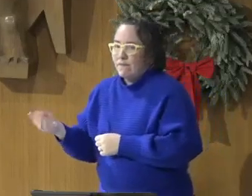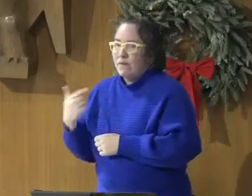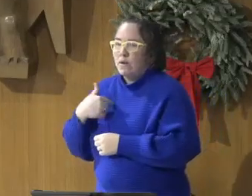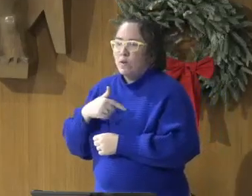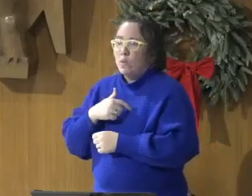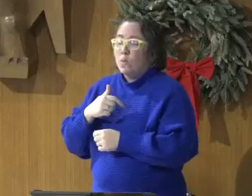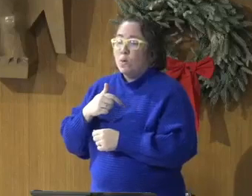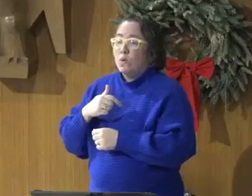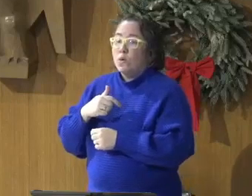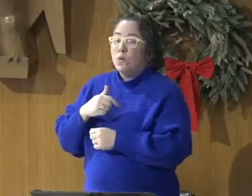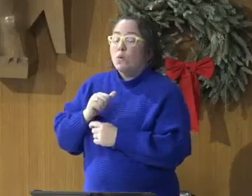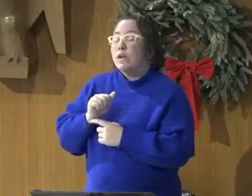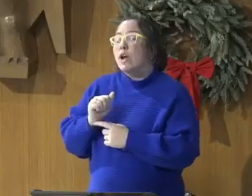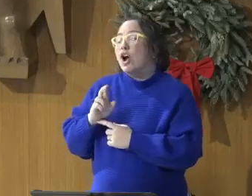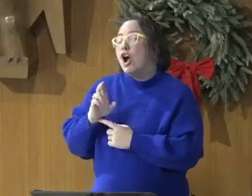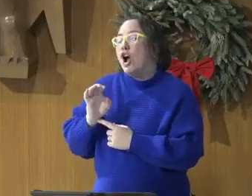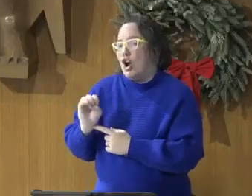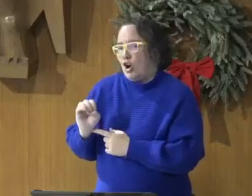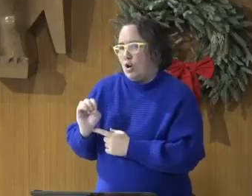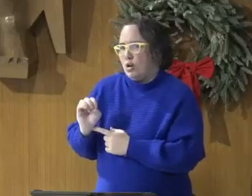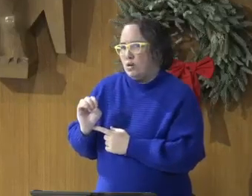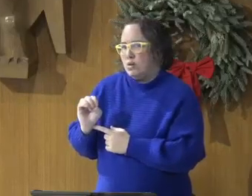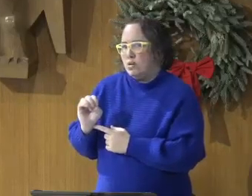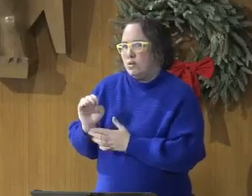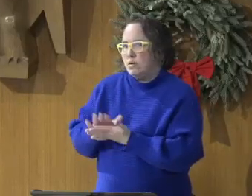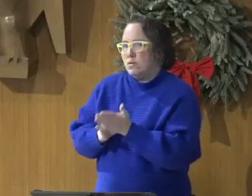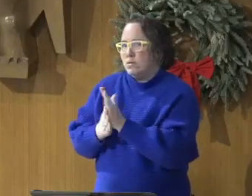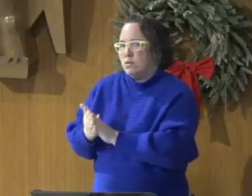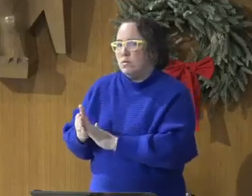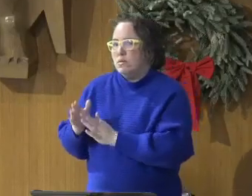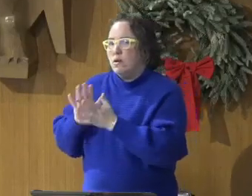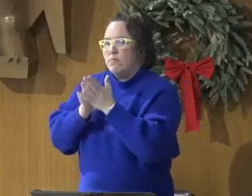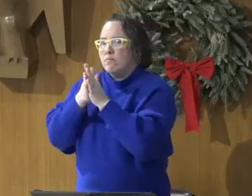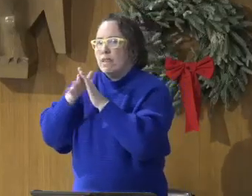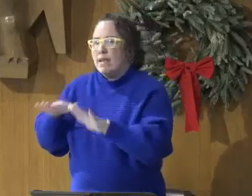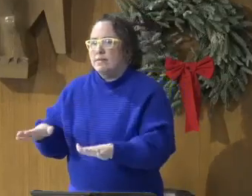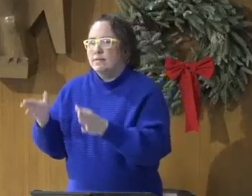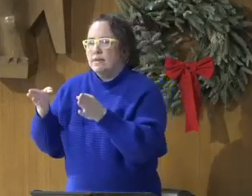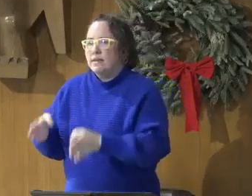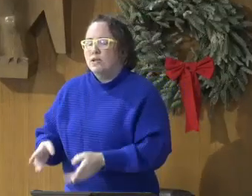no, we are a blessing to others.